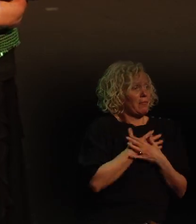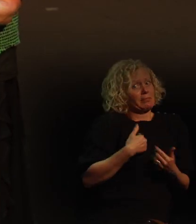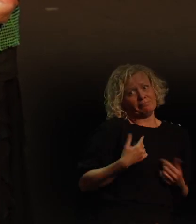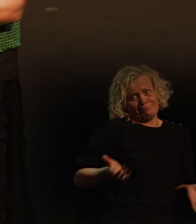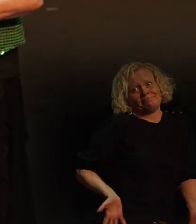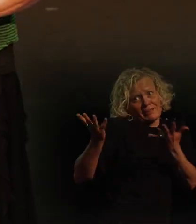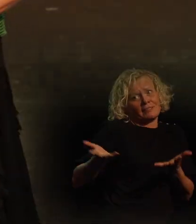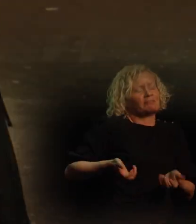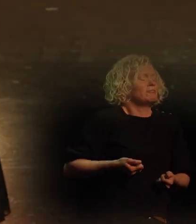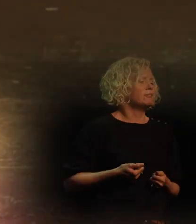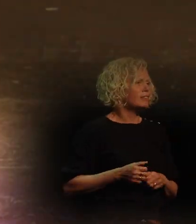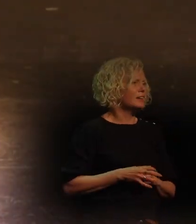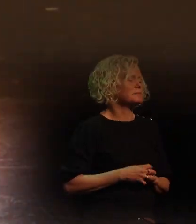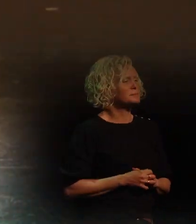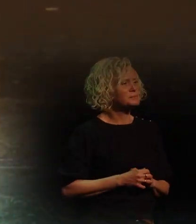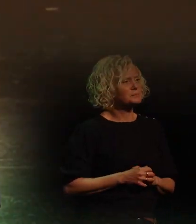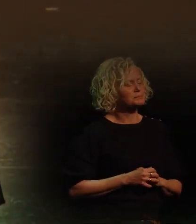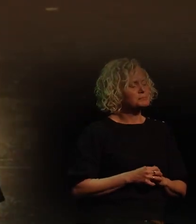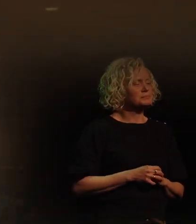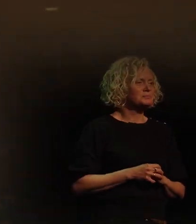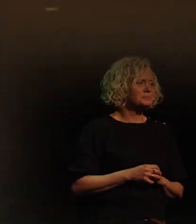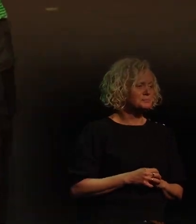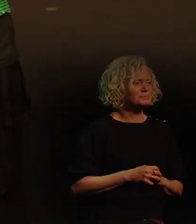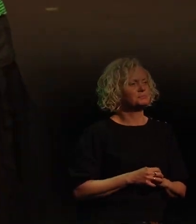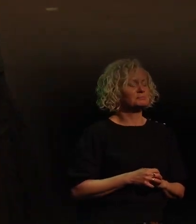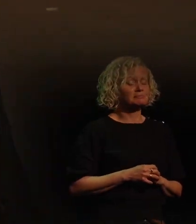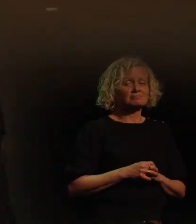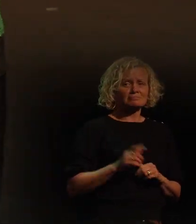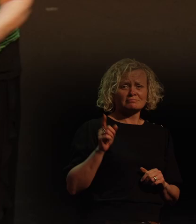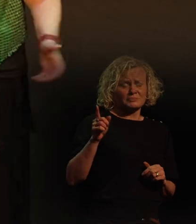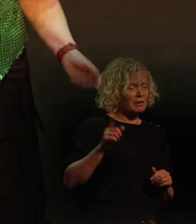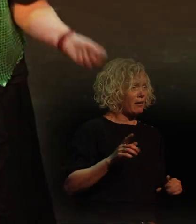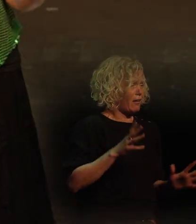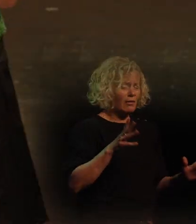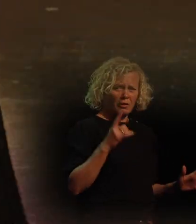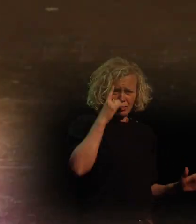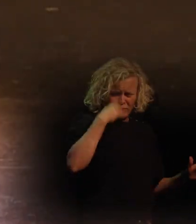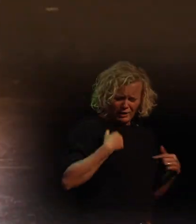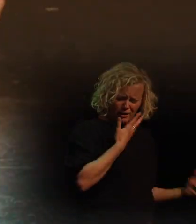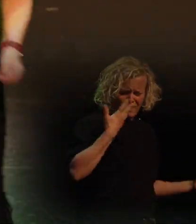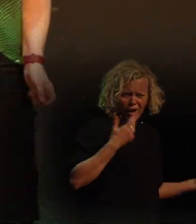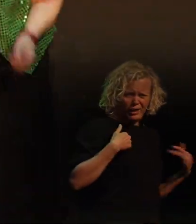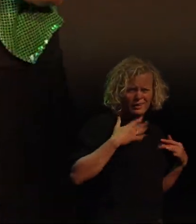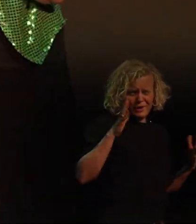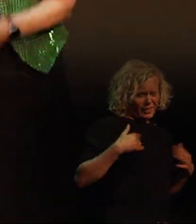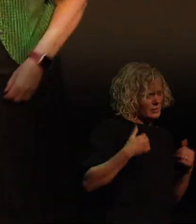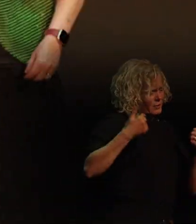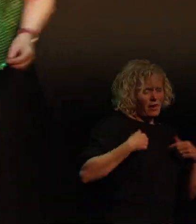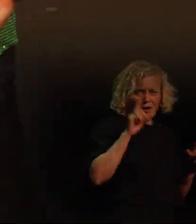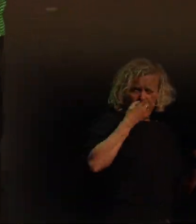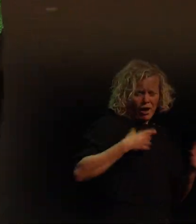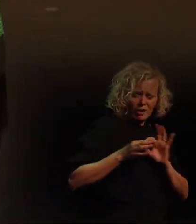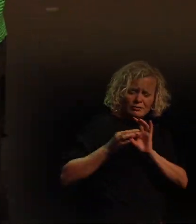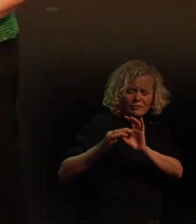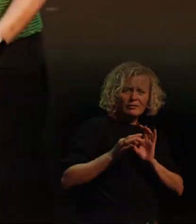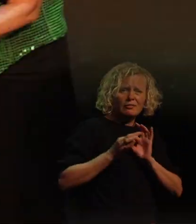love me, then maybe that's not love. If you don't think I rock, well, we ain't gonna roll.